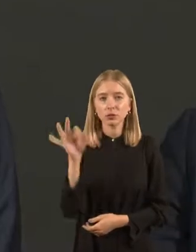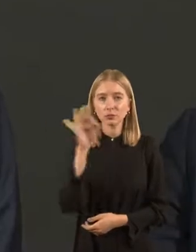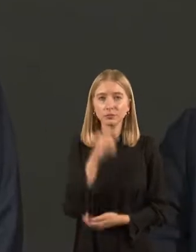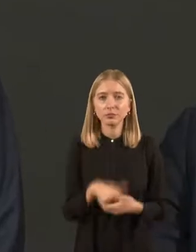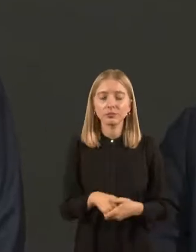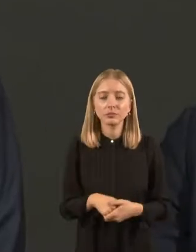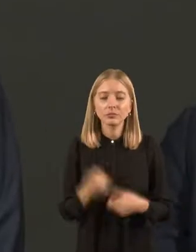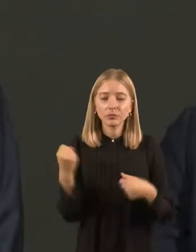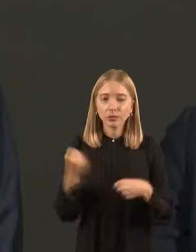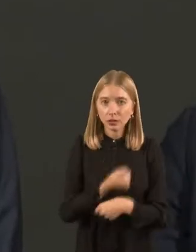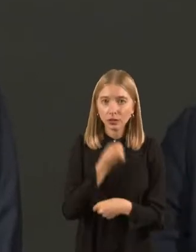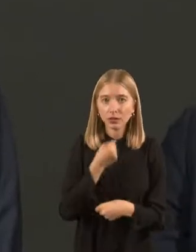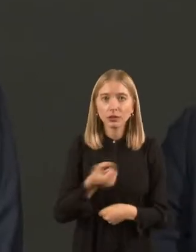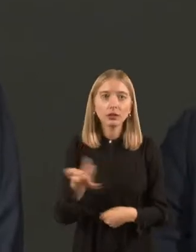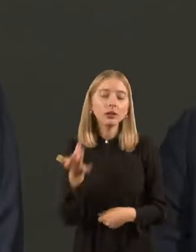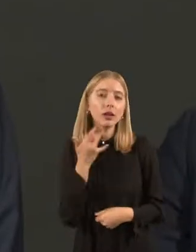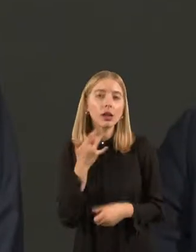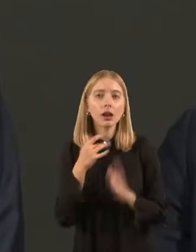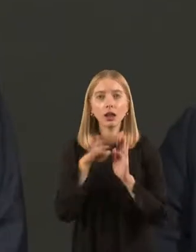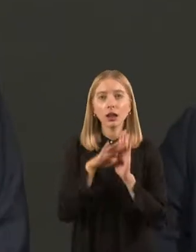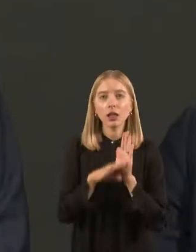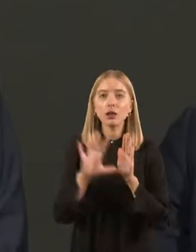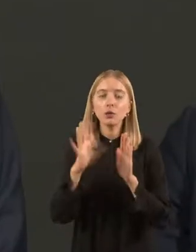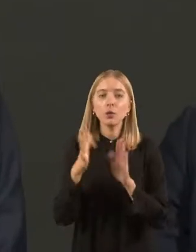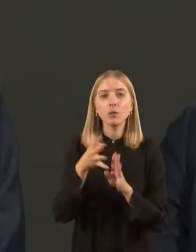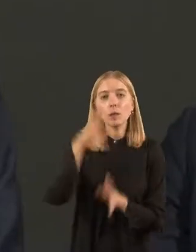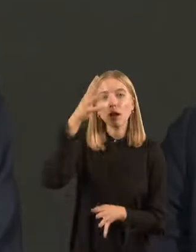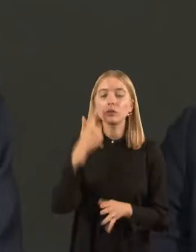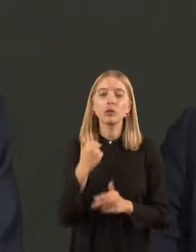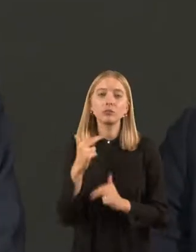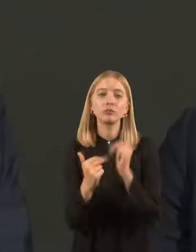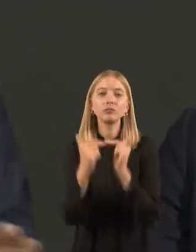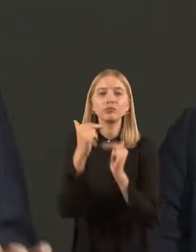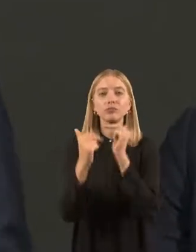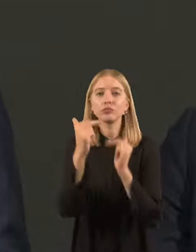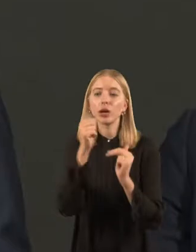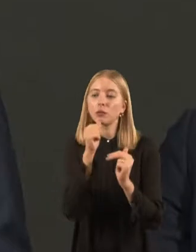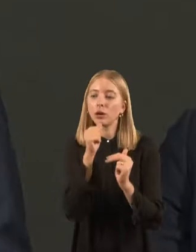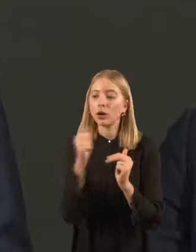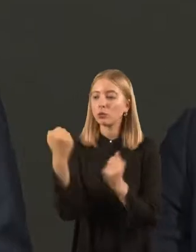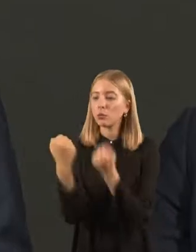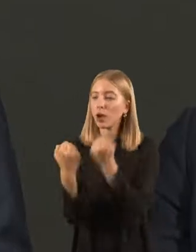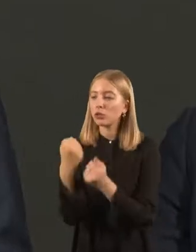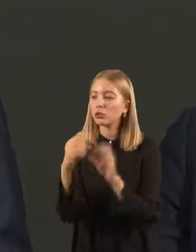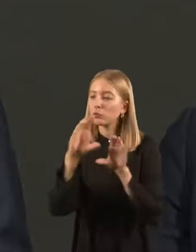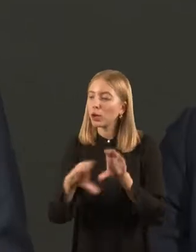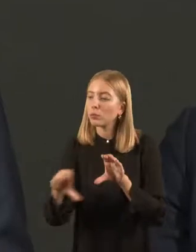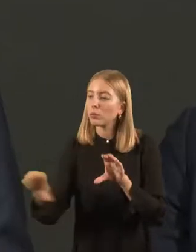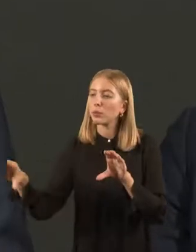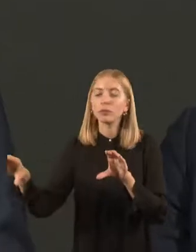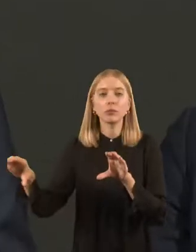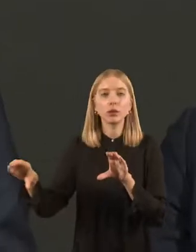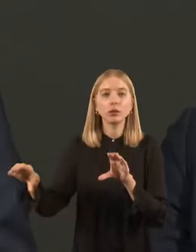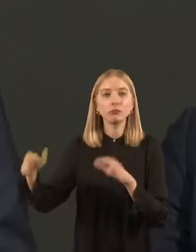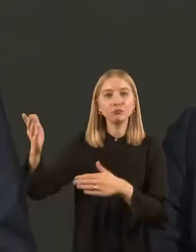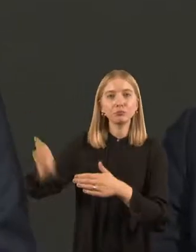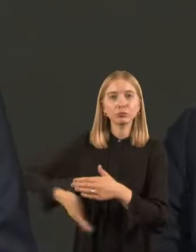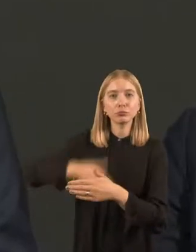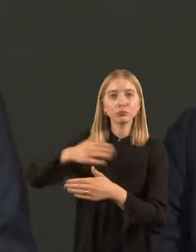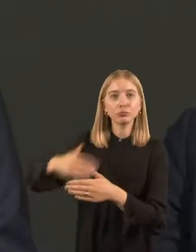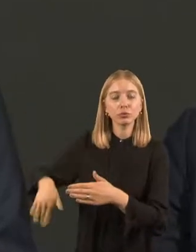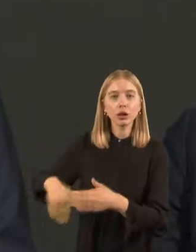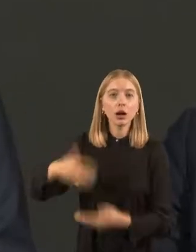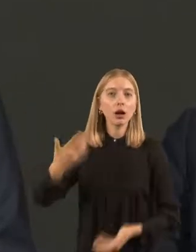being cautious regarding some of them. For example, to eliminate the requirement to plan